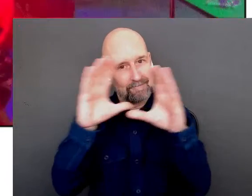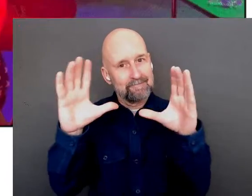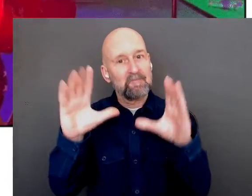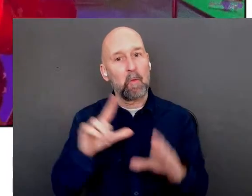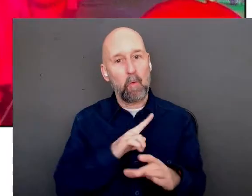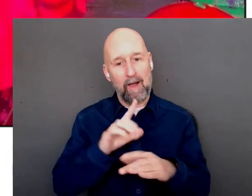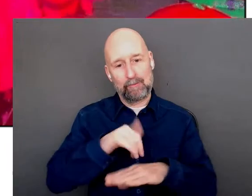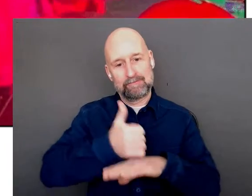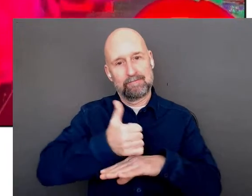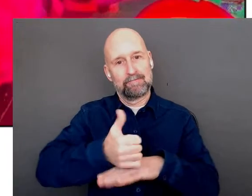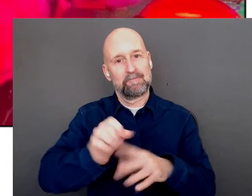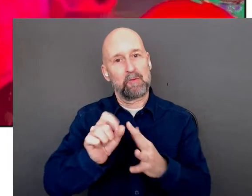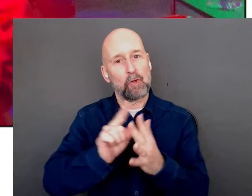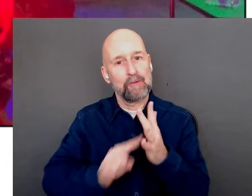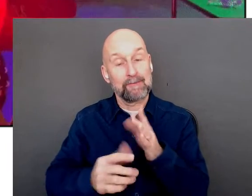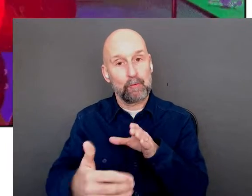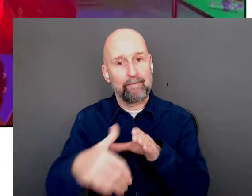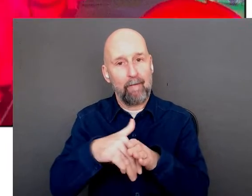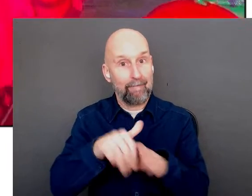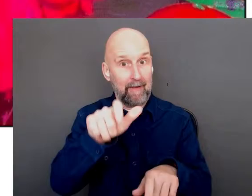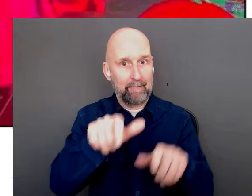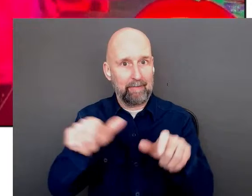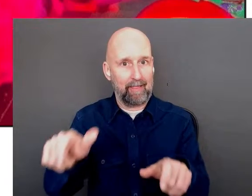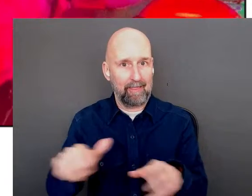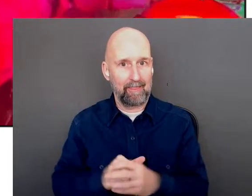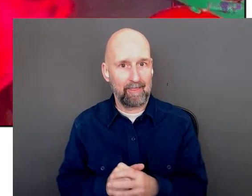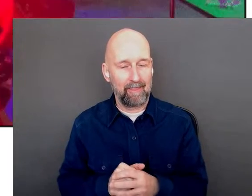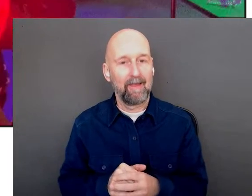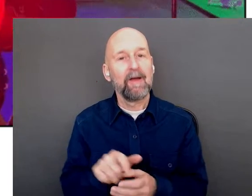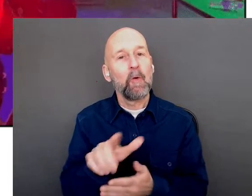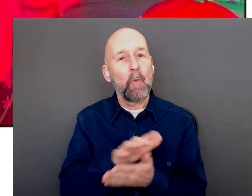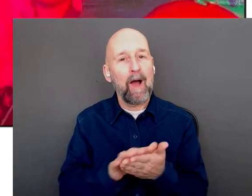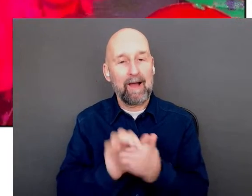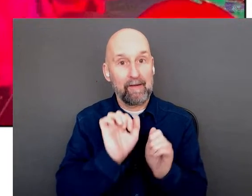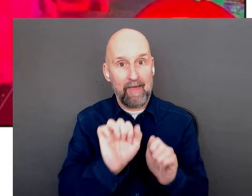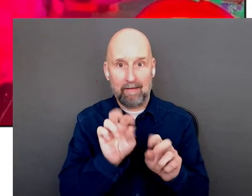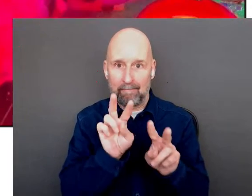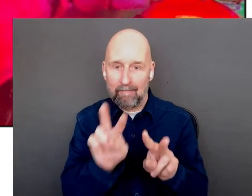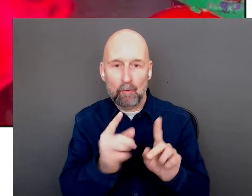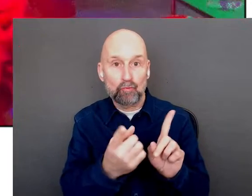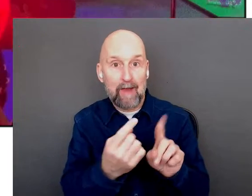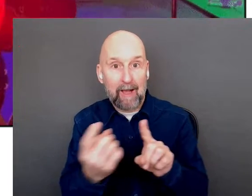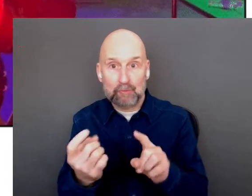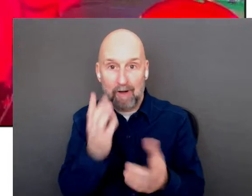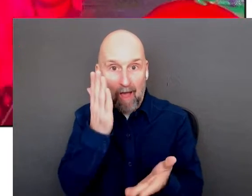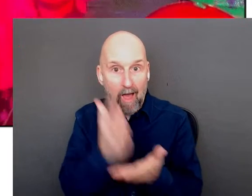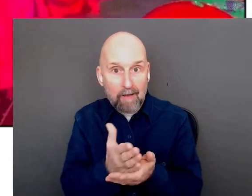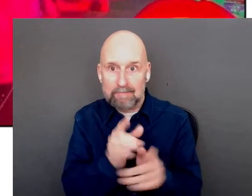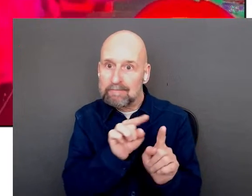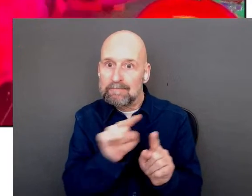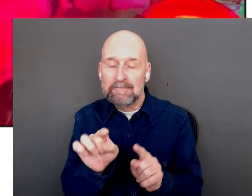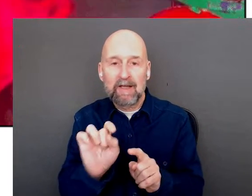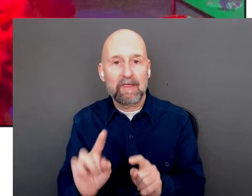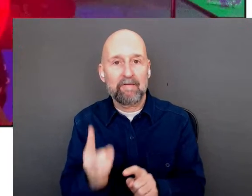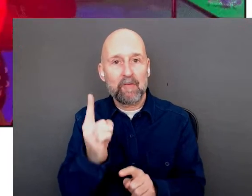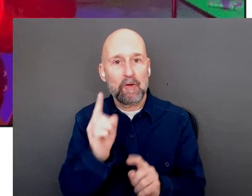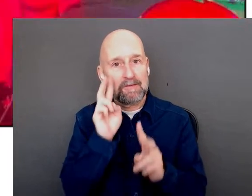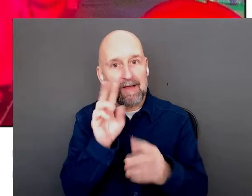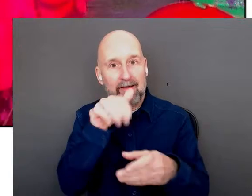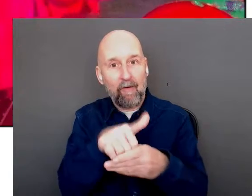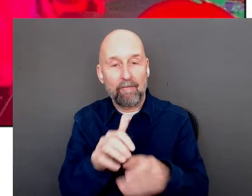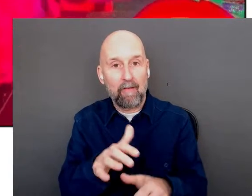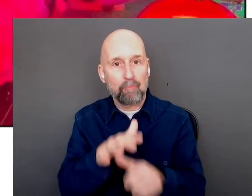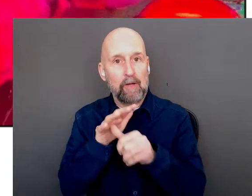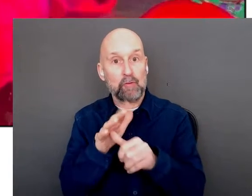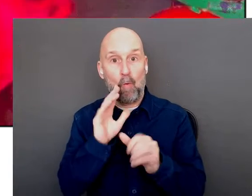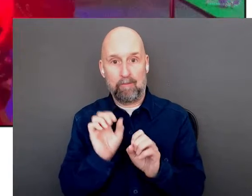involves people. We get to see the reactions in real time, their first impressions of the project, and it kind of,